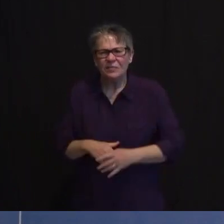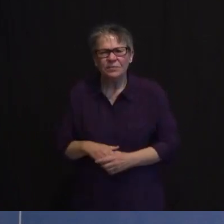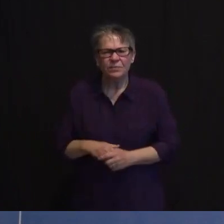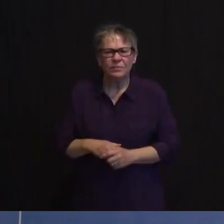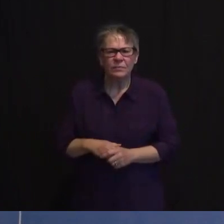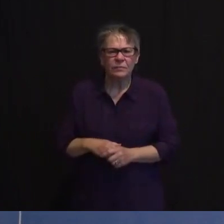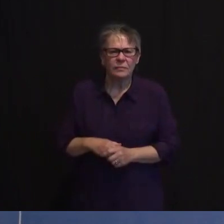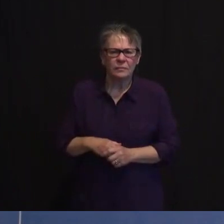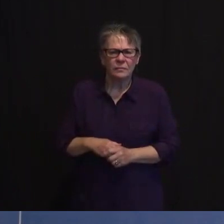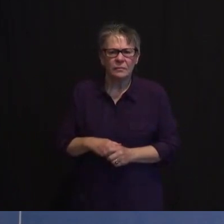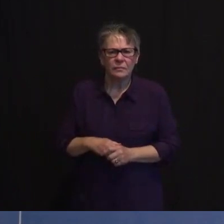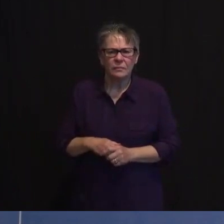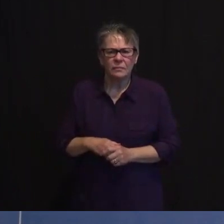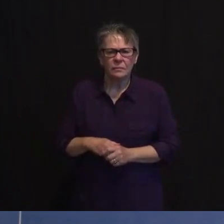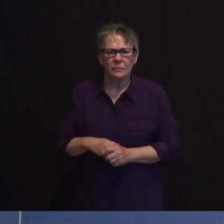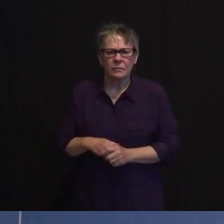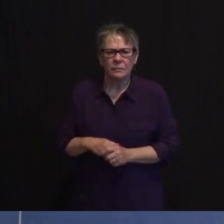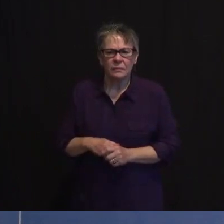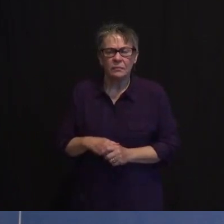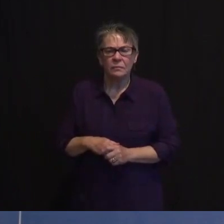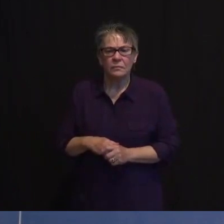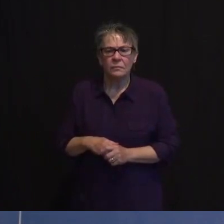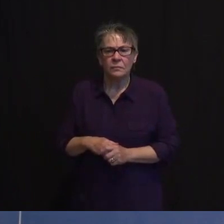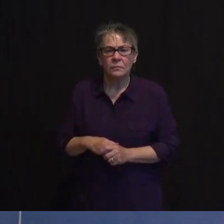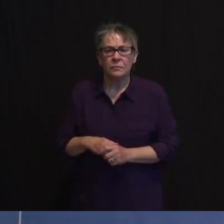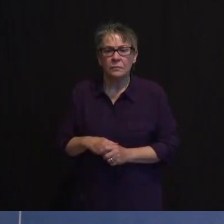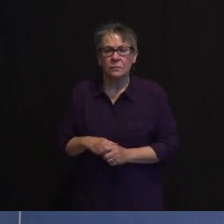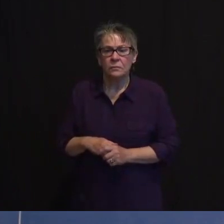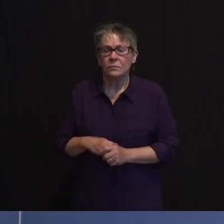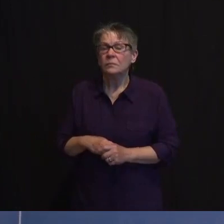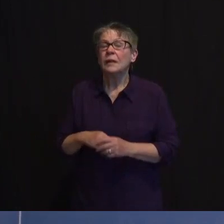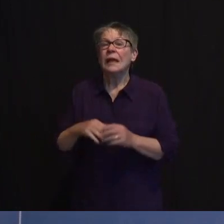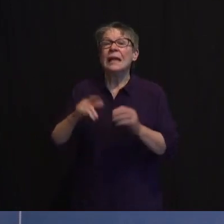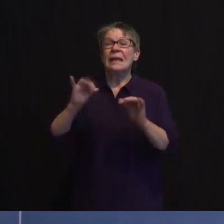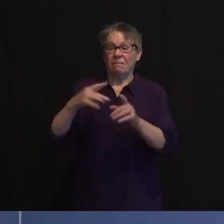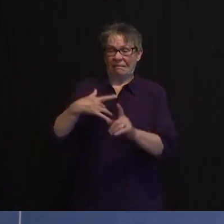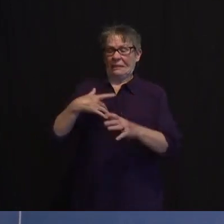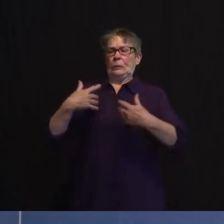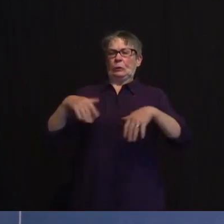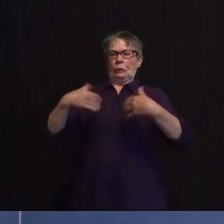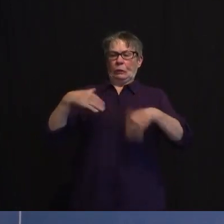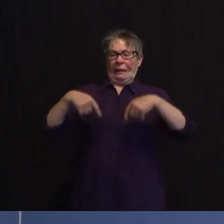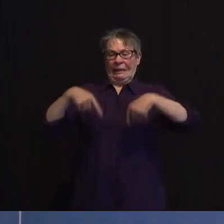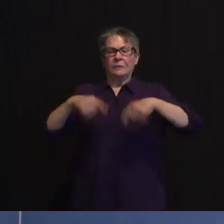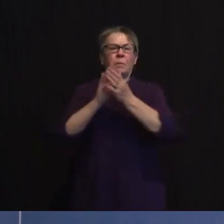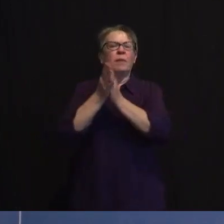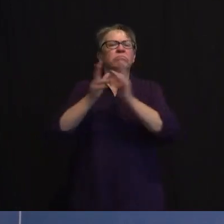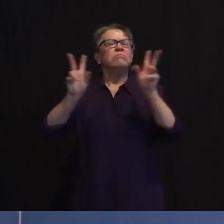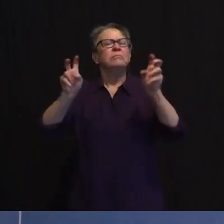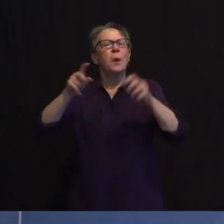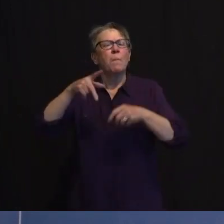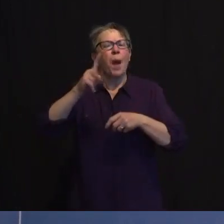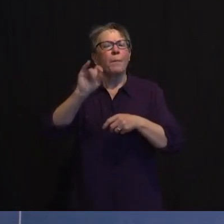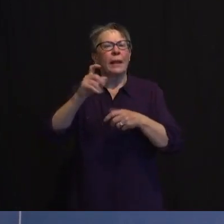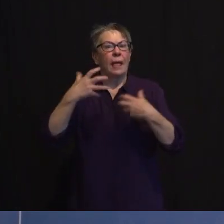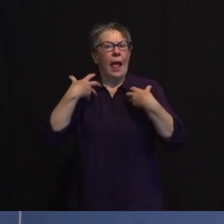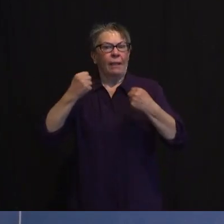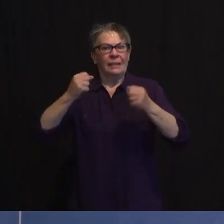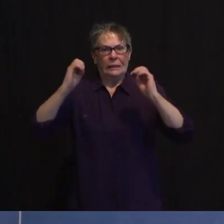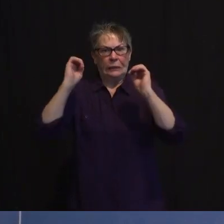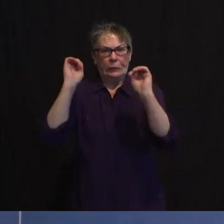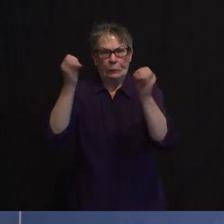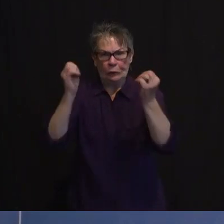emergency. The guidance describes the creation of triage teams to ensure